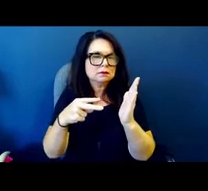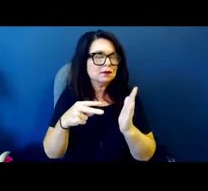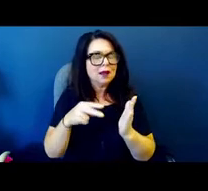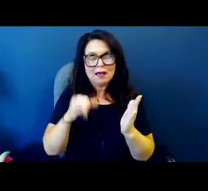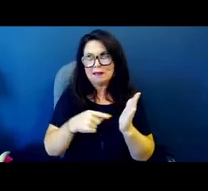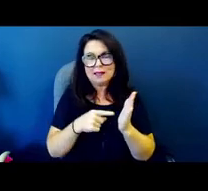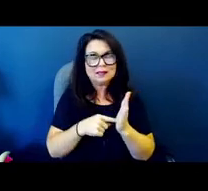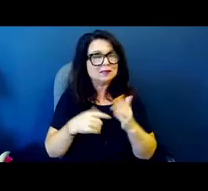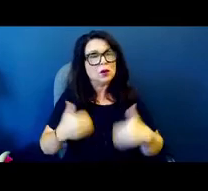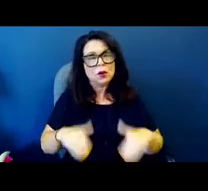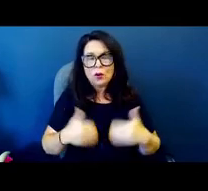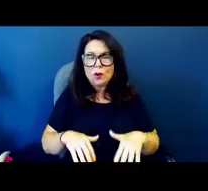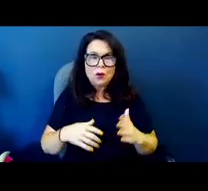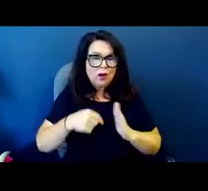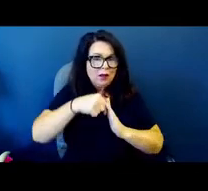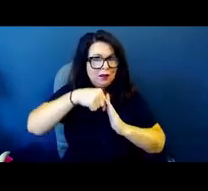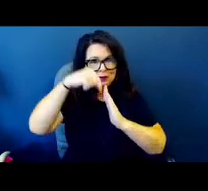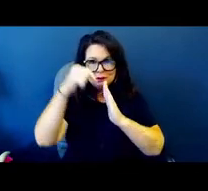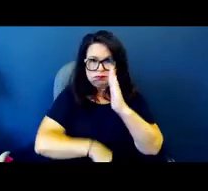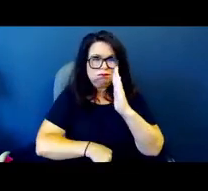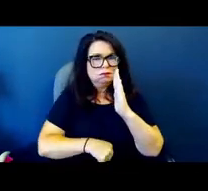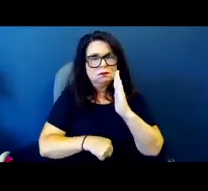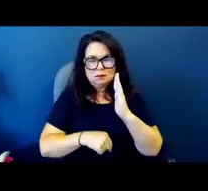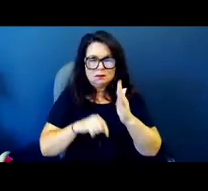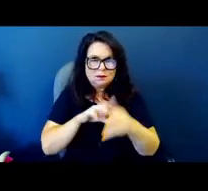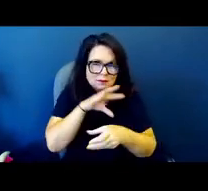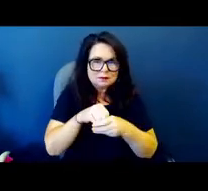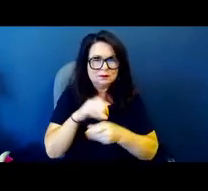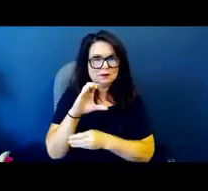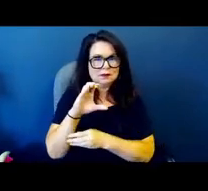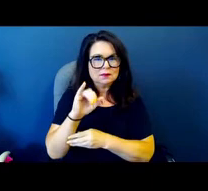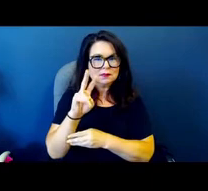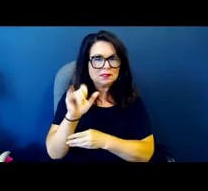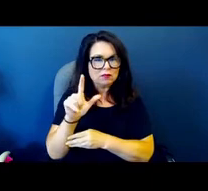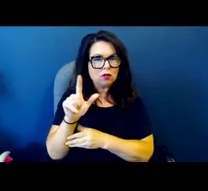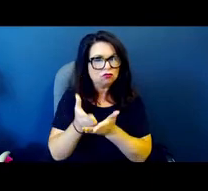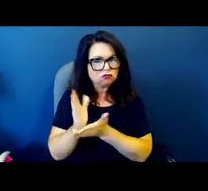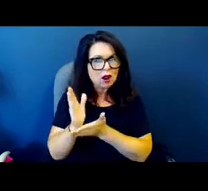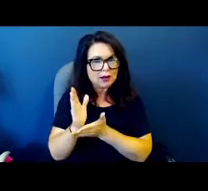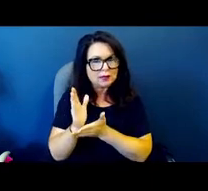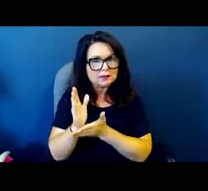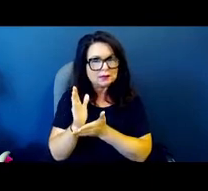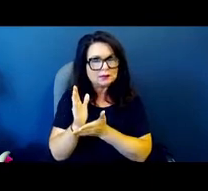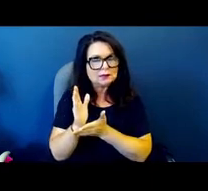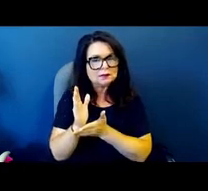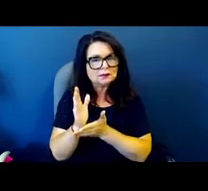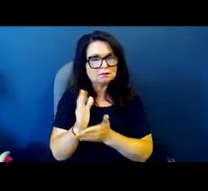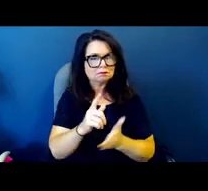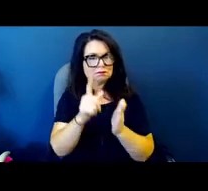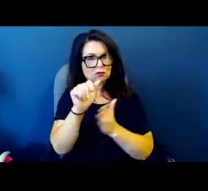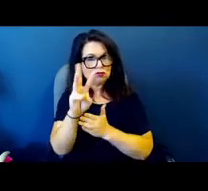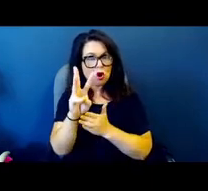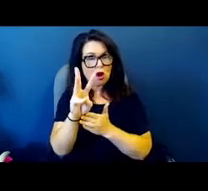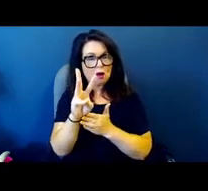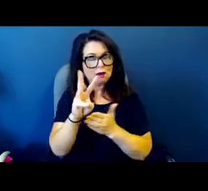most comprehensive piece of civil rights legislation that protects people with disabilities.